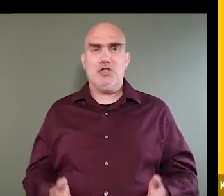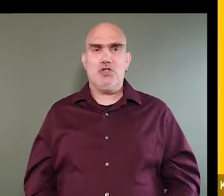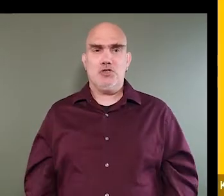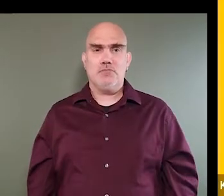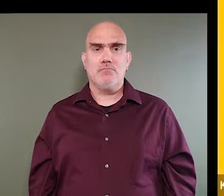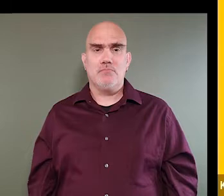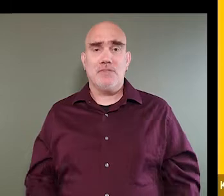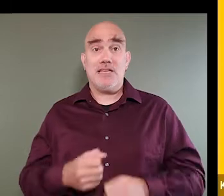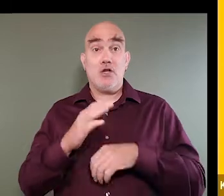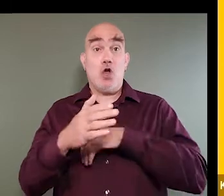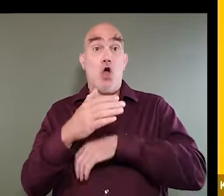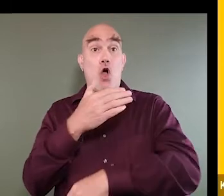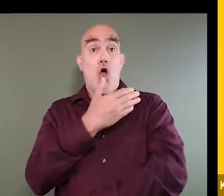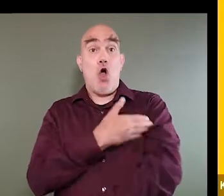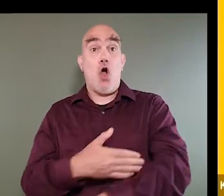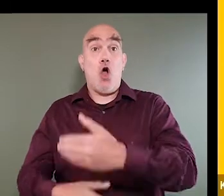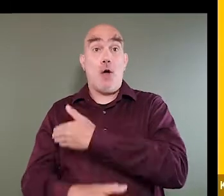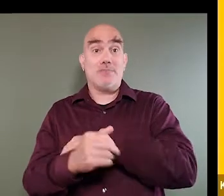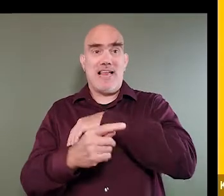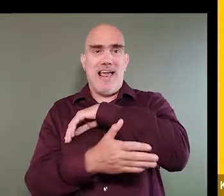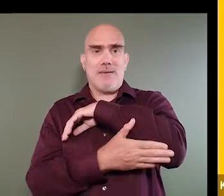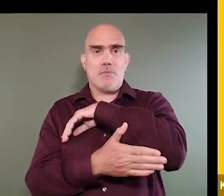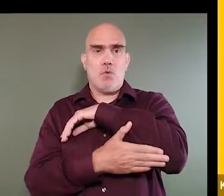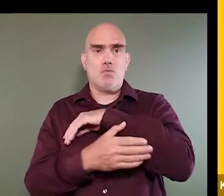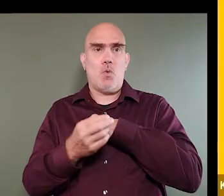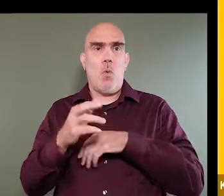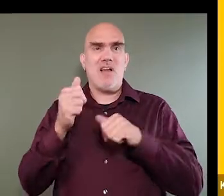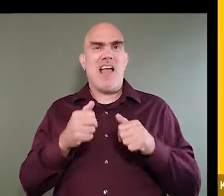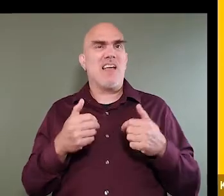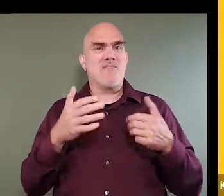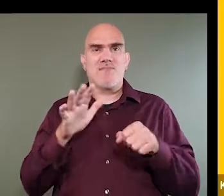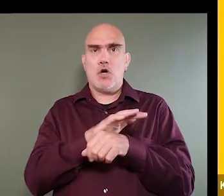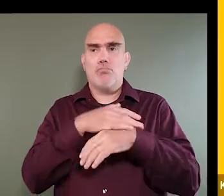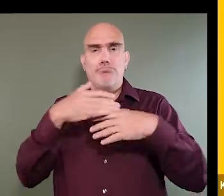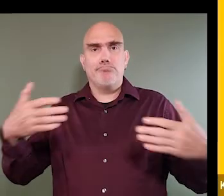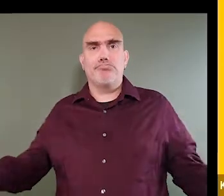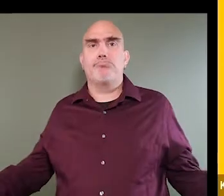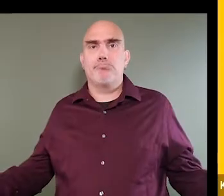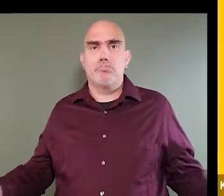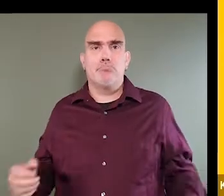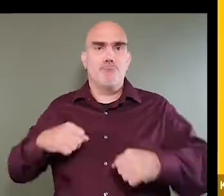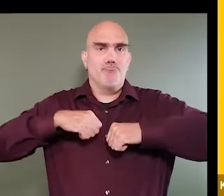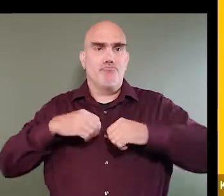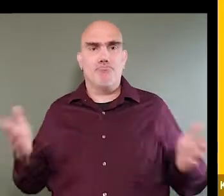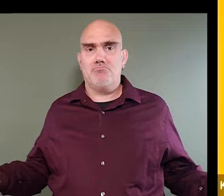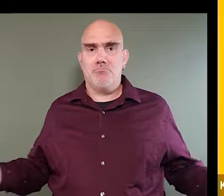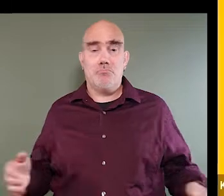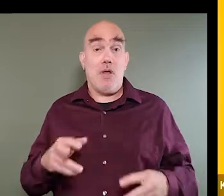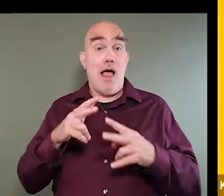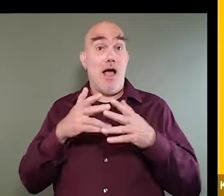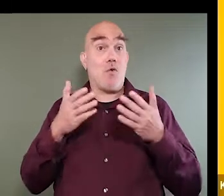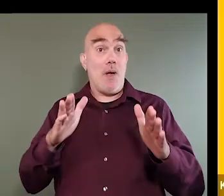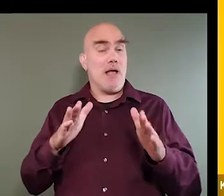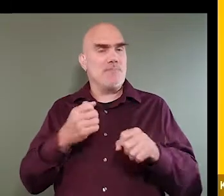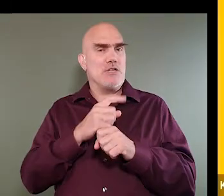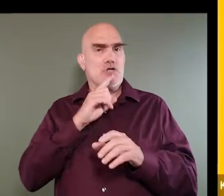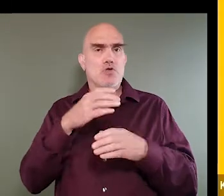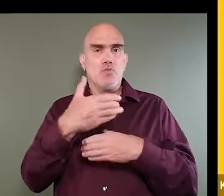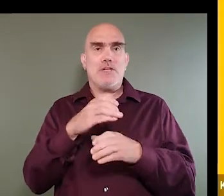You get your arms at the elbows, break and let them flop around to your sides. Either way, you're